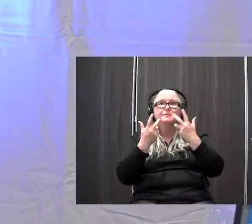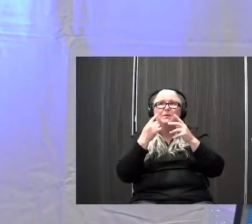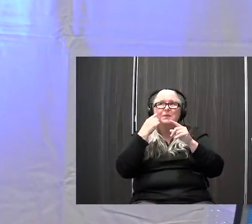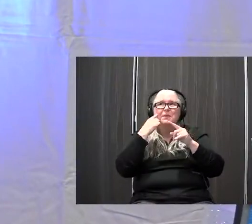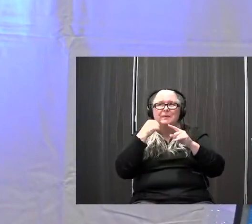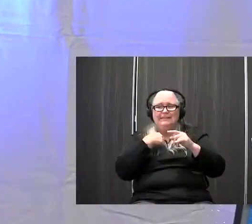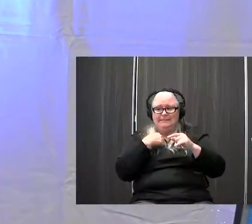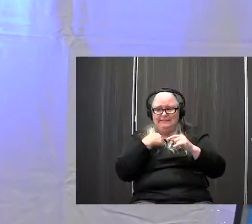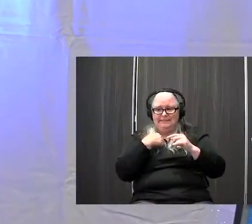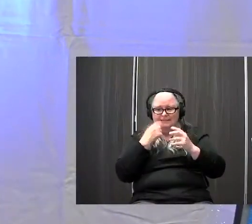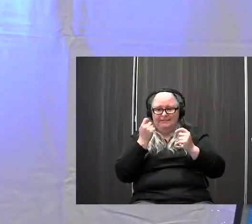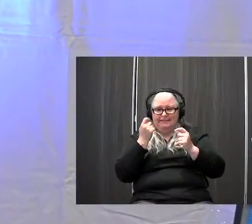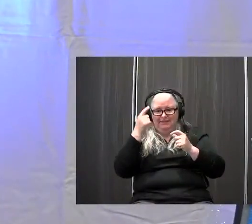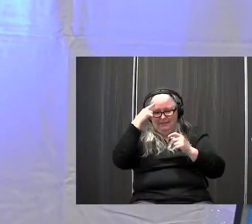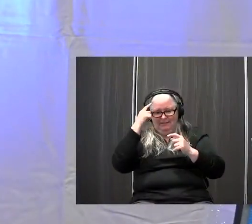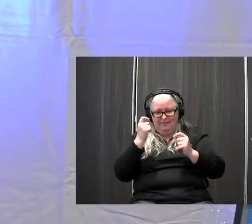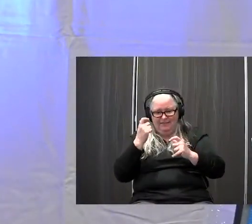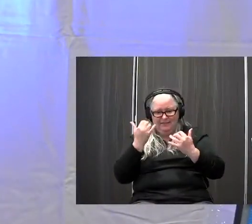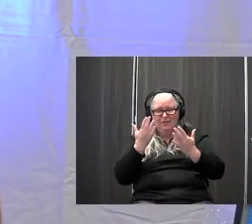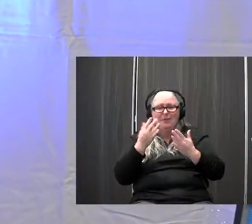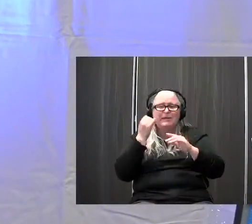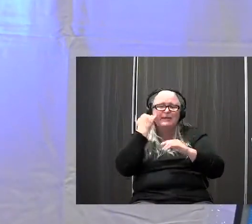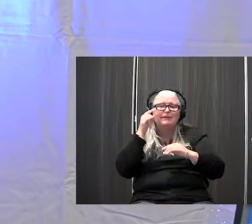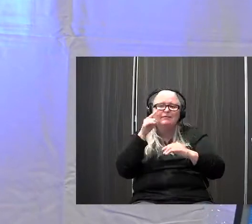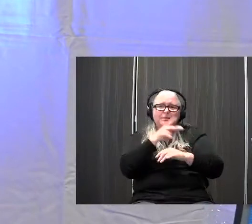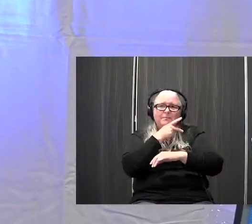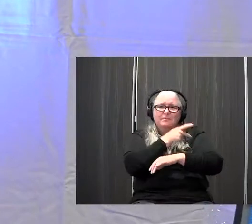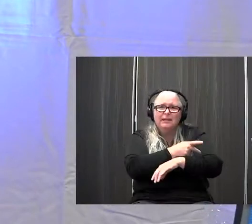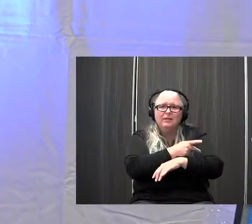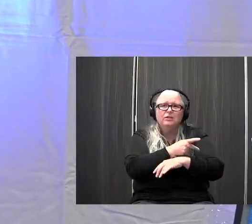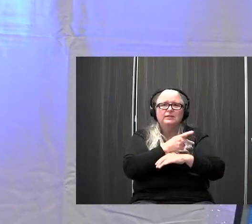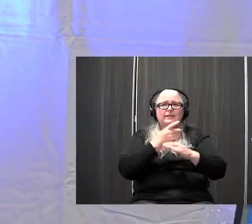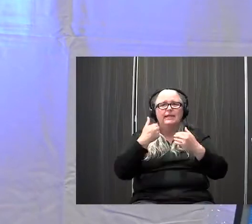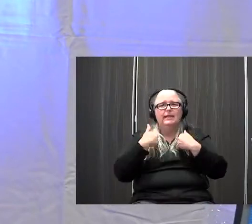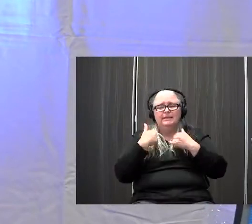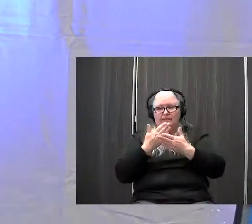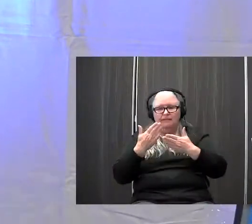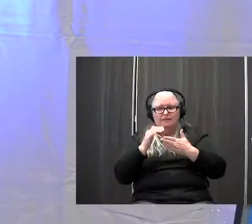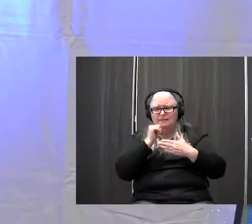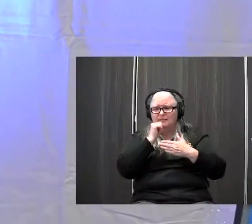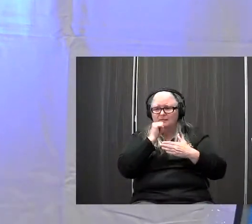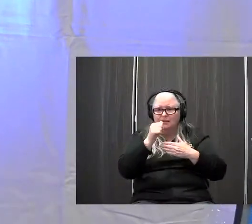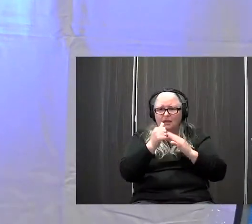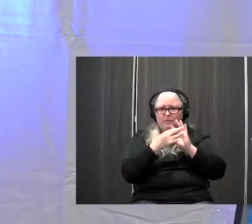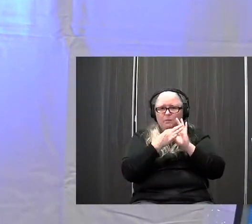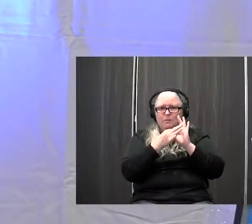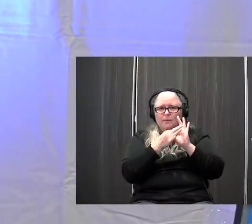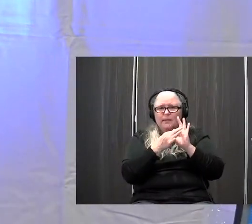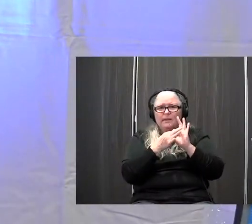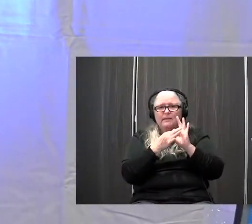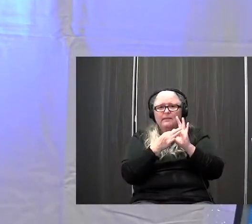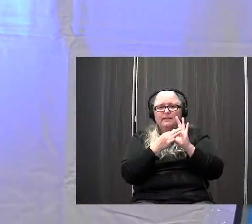spot, like things that might not necessarily be related. So